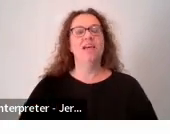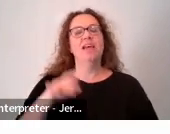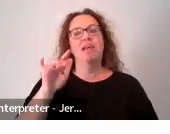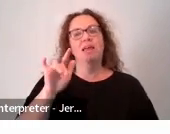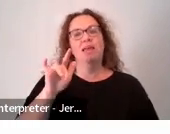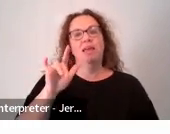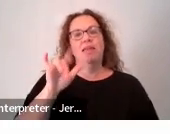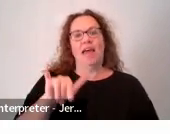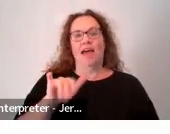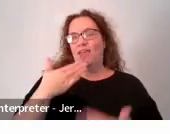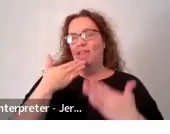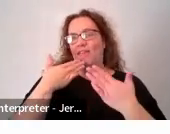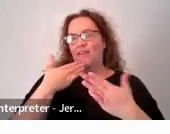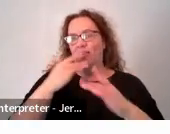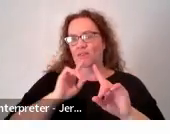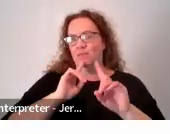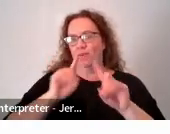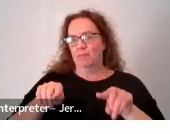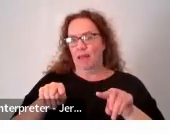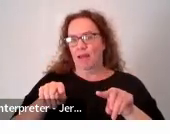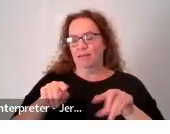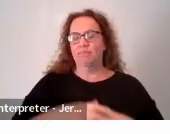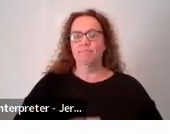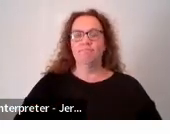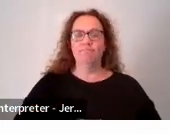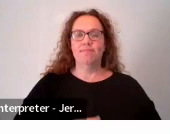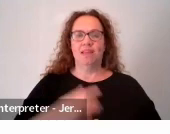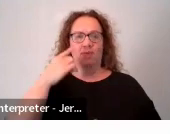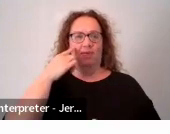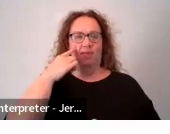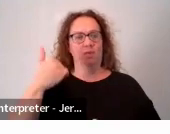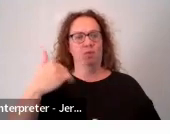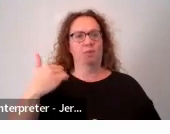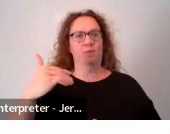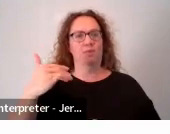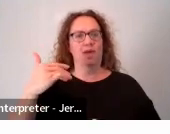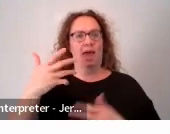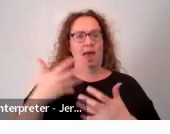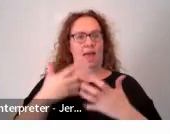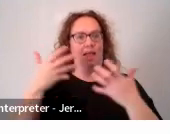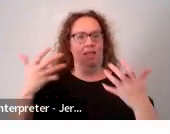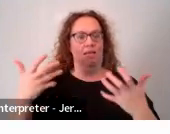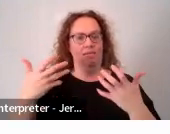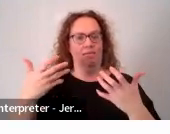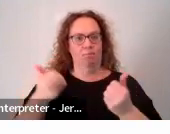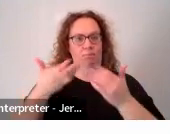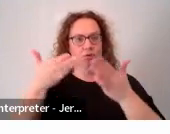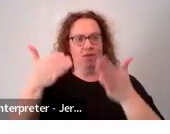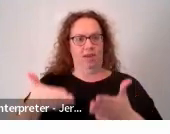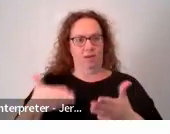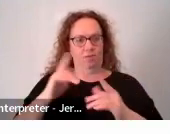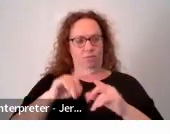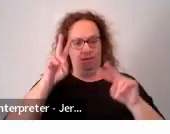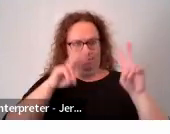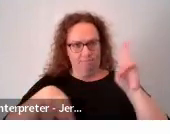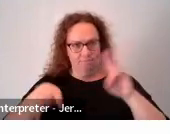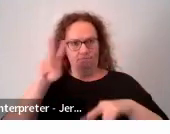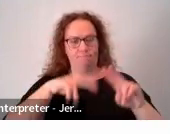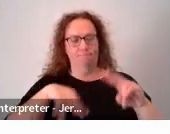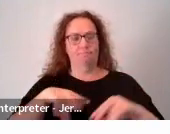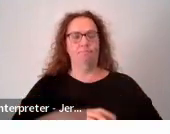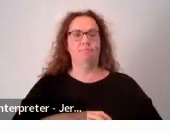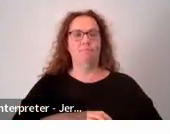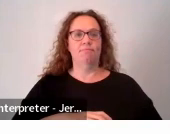That's thanks for the response. I was just thinking of this the volume of providers who will be evaluated